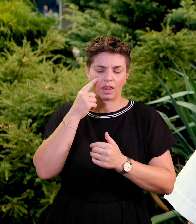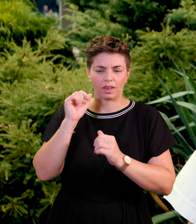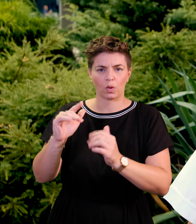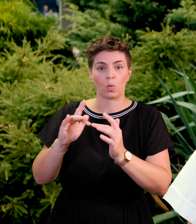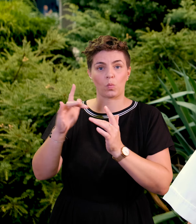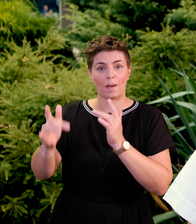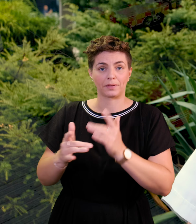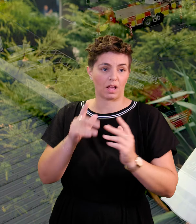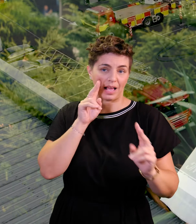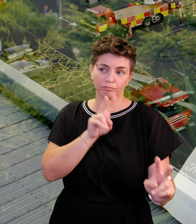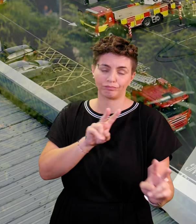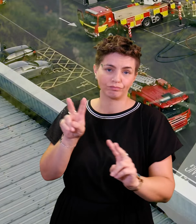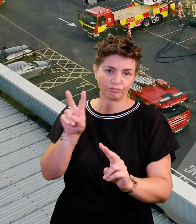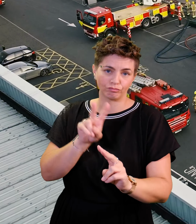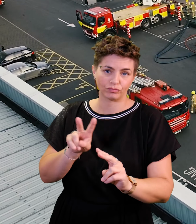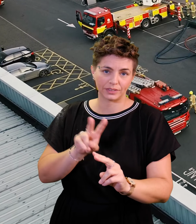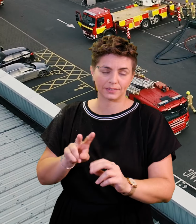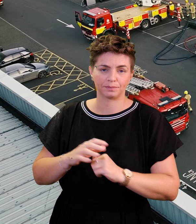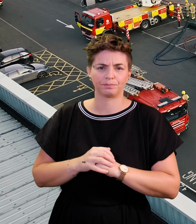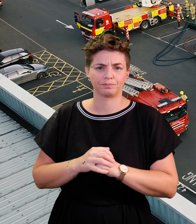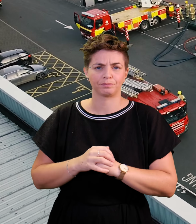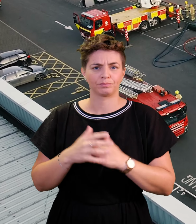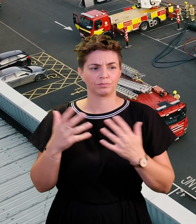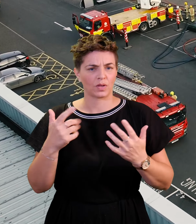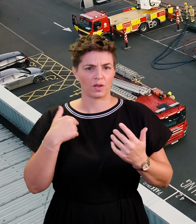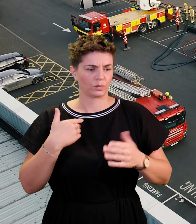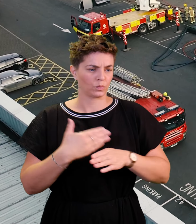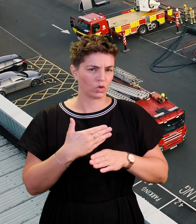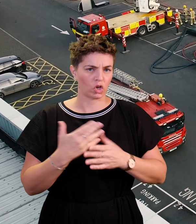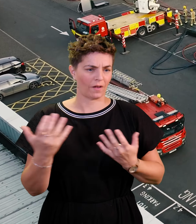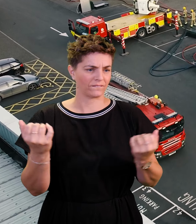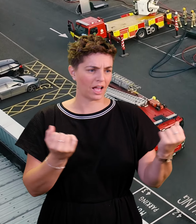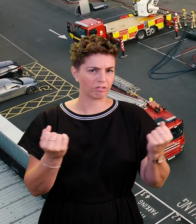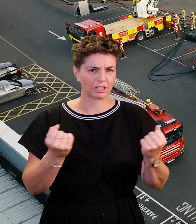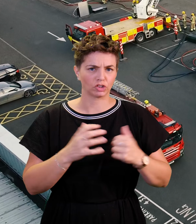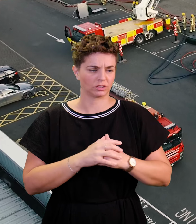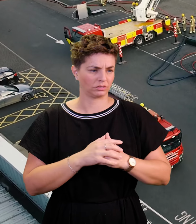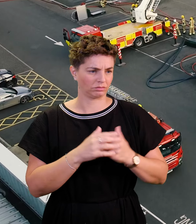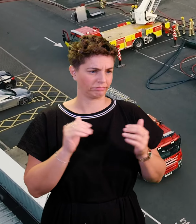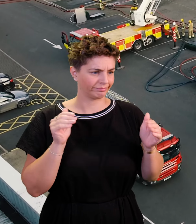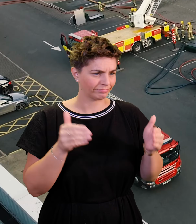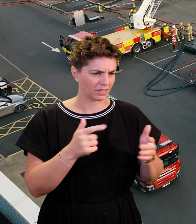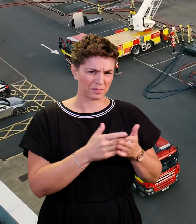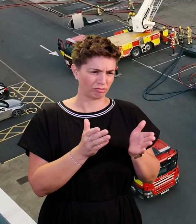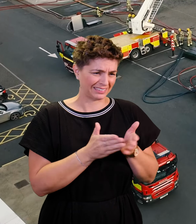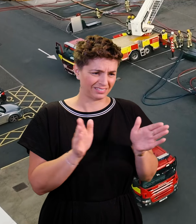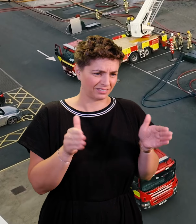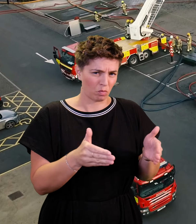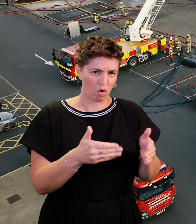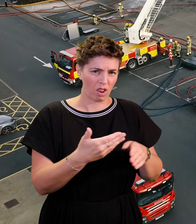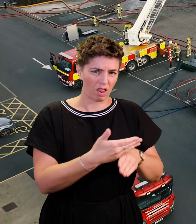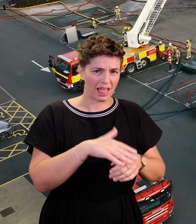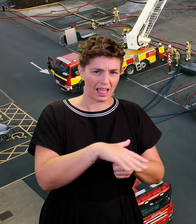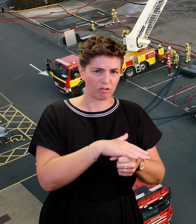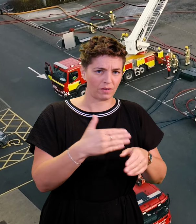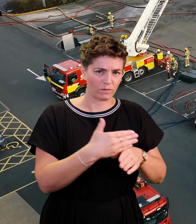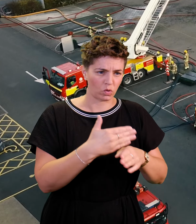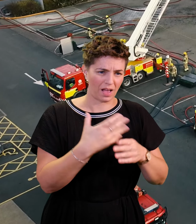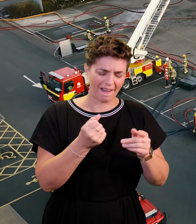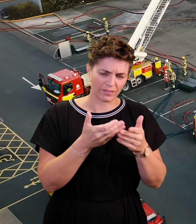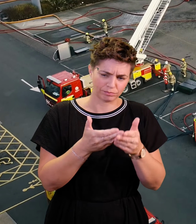everybody to see. You will predominantly see us on fire engines, but that is only such a small part of what we actually do.